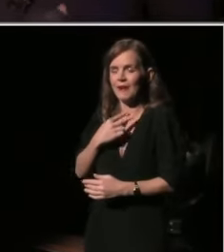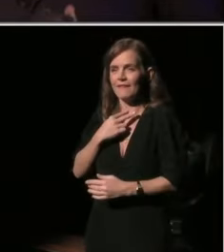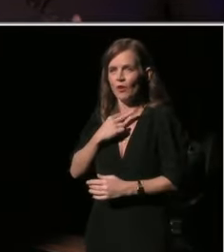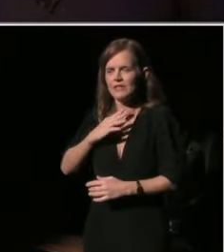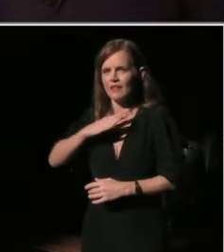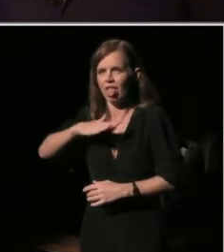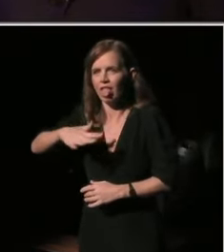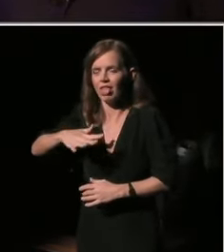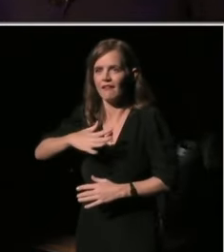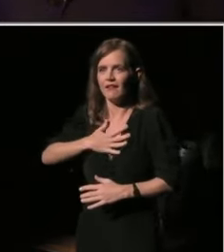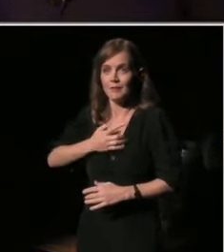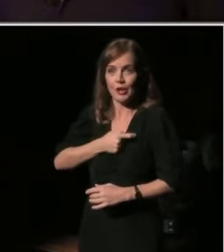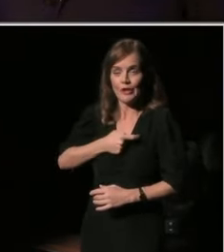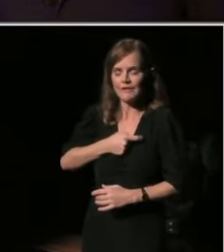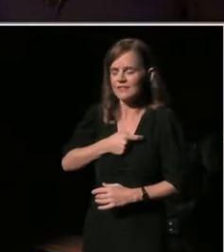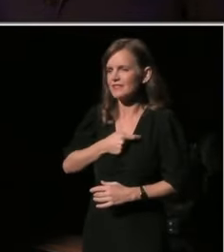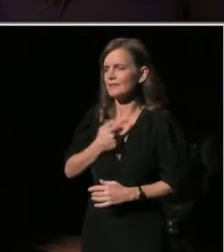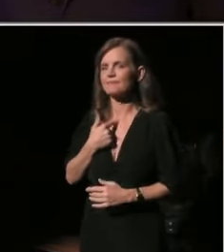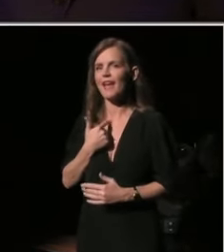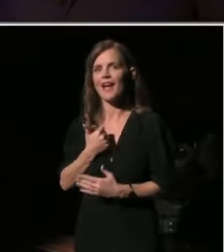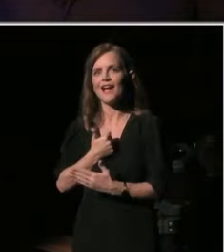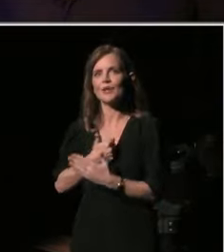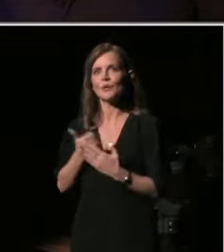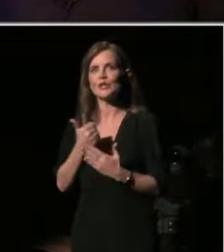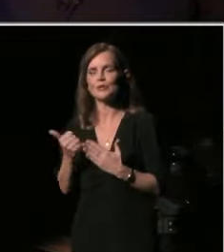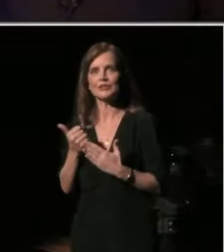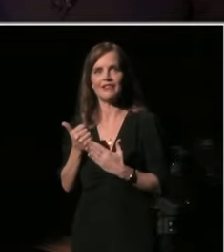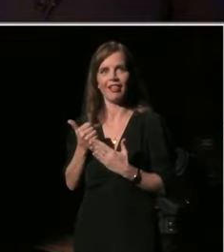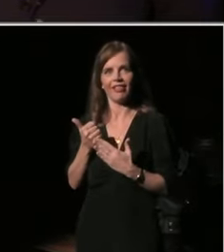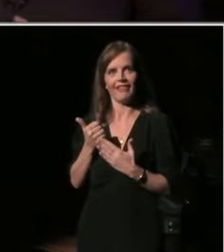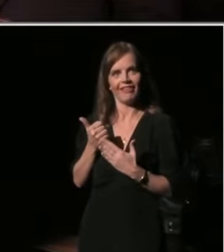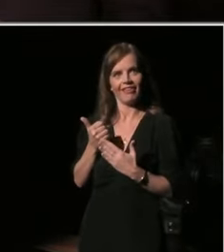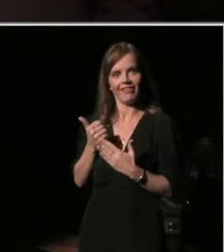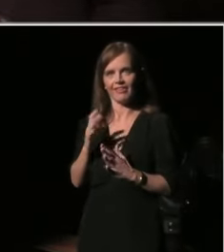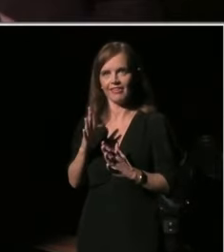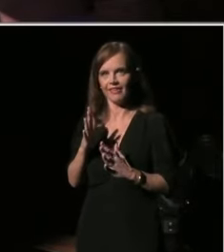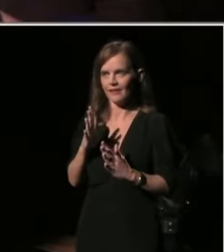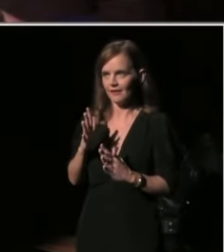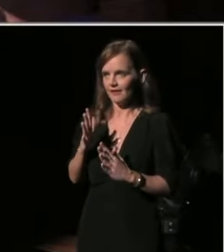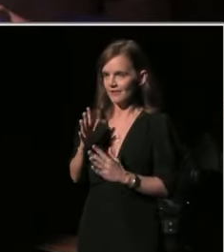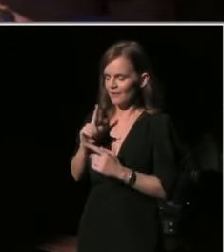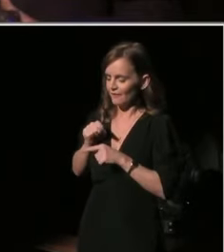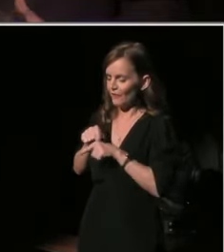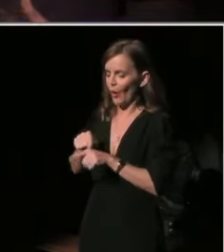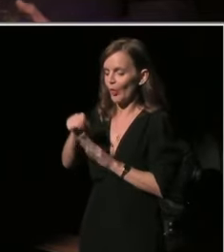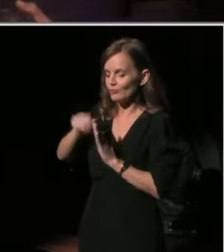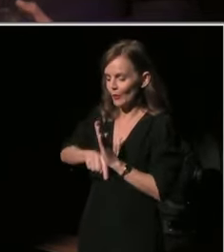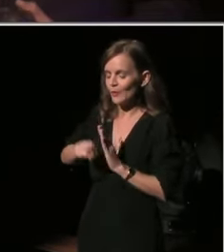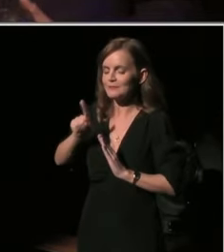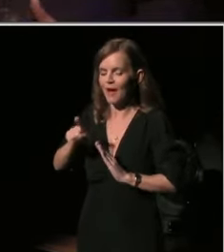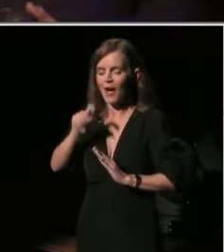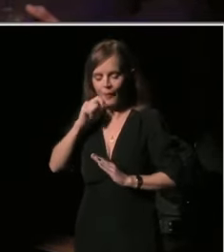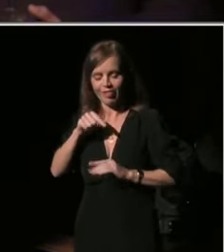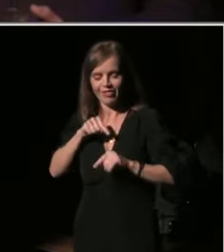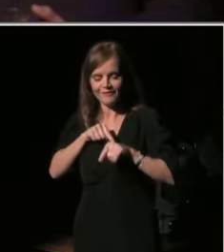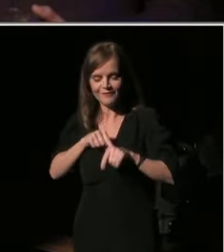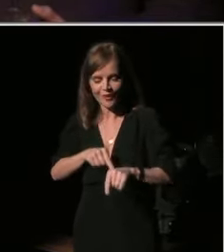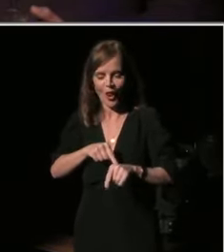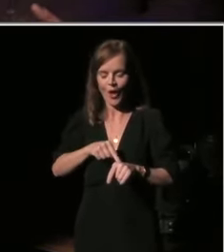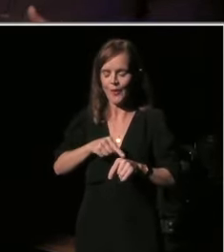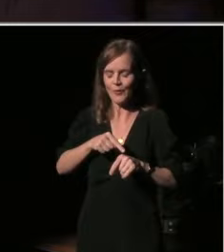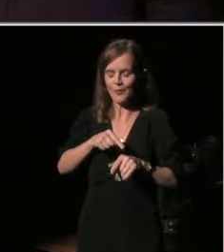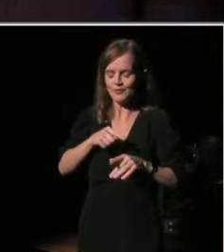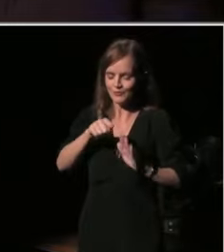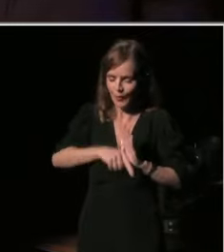voice. I don't usually stick to rules, but I will this time and stick to the instructions not to thank everyone we